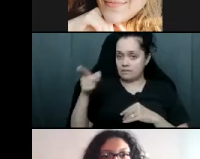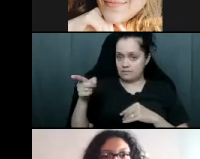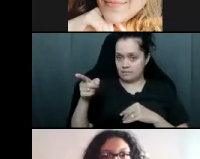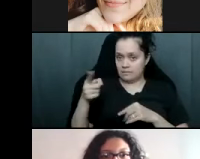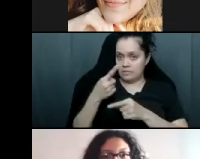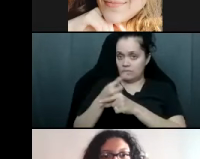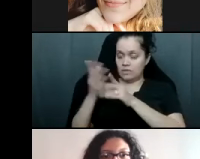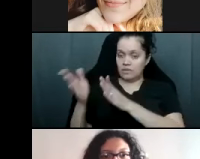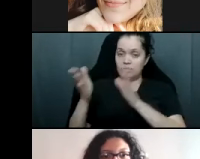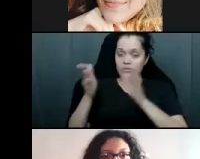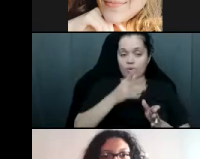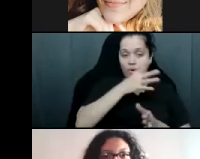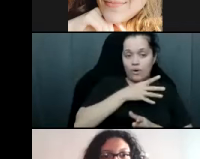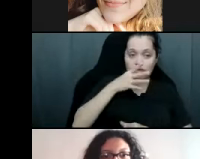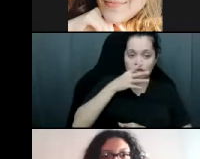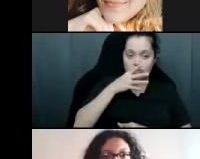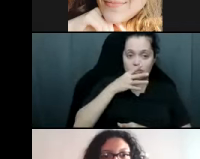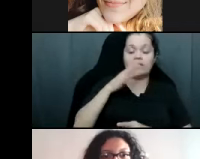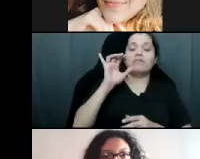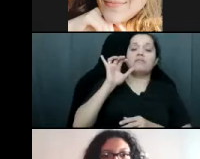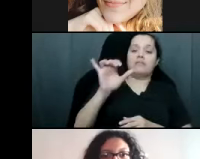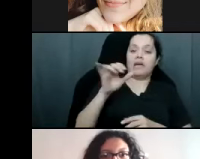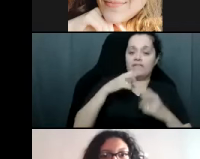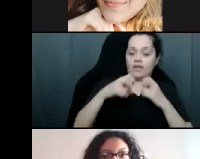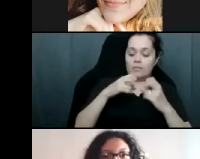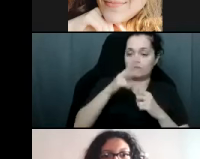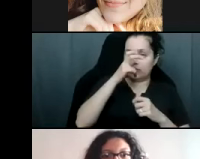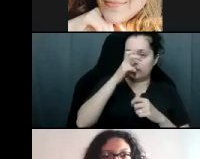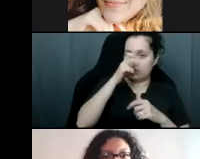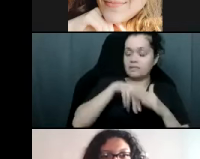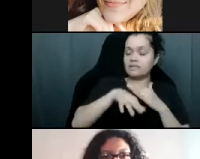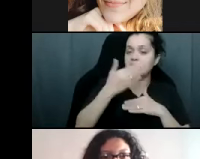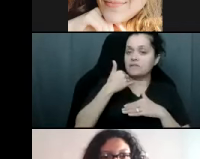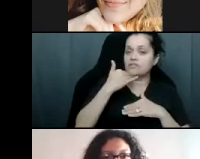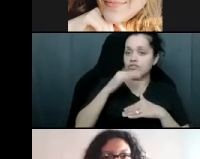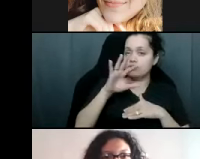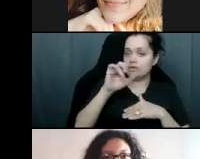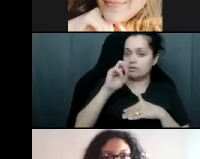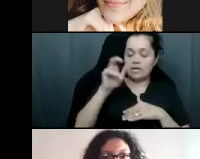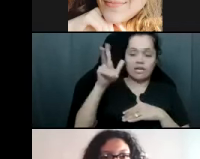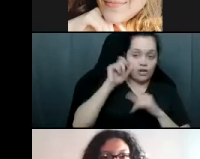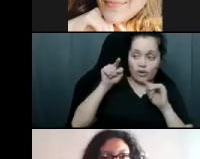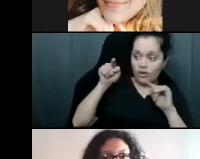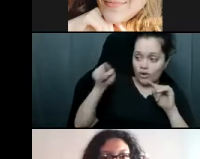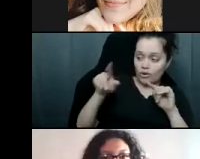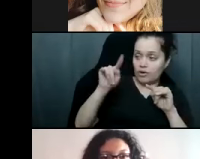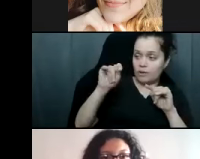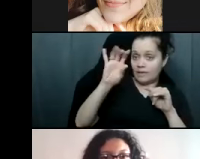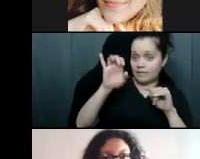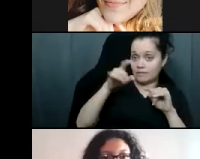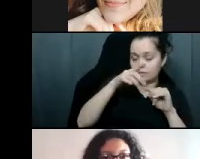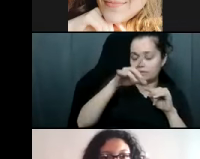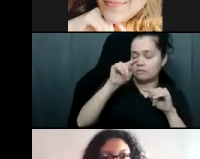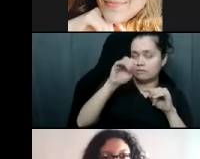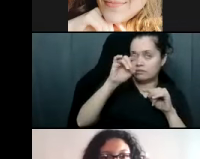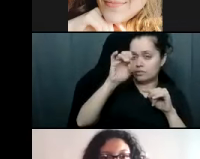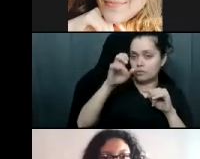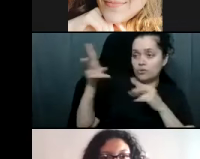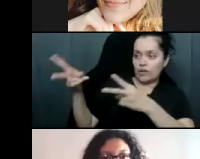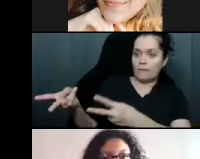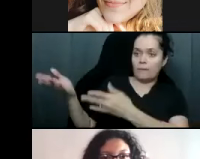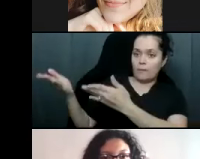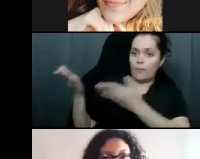So Australian farmers having problems with bugs in the sugarcane fields heard about this toad, and they imported some of